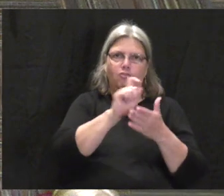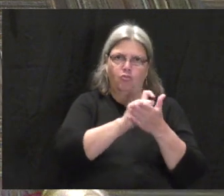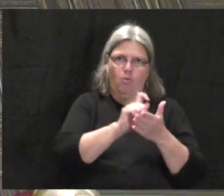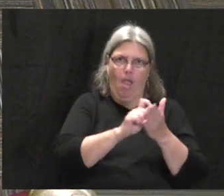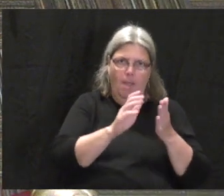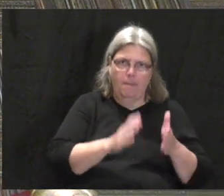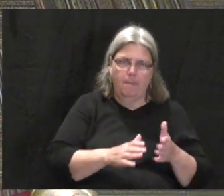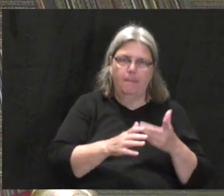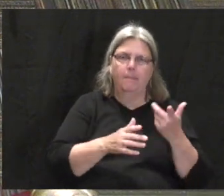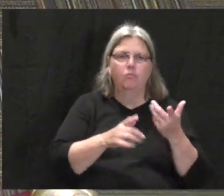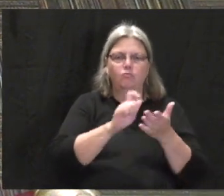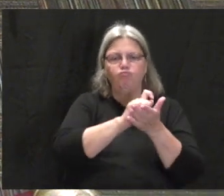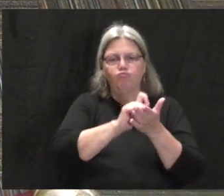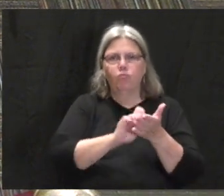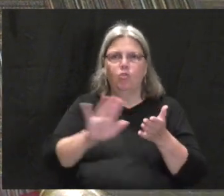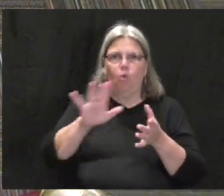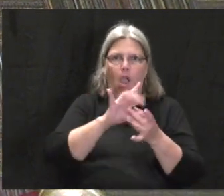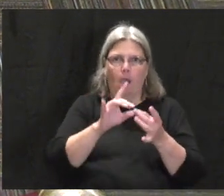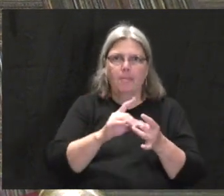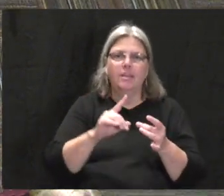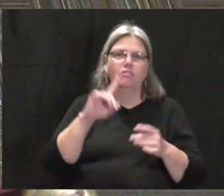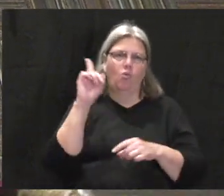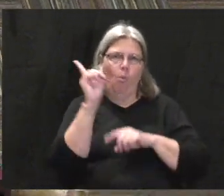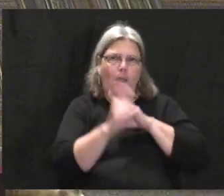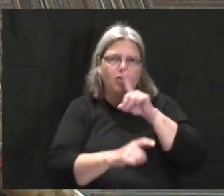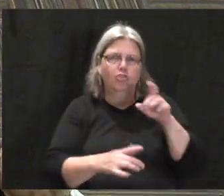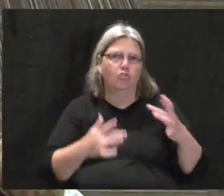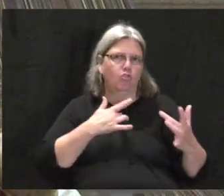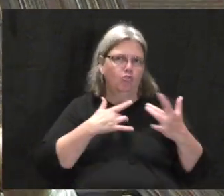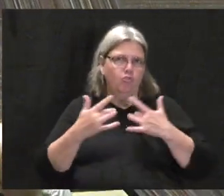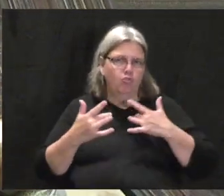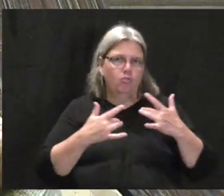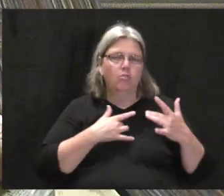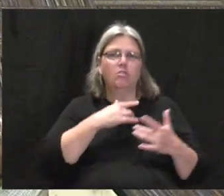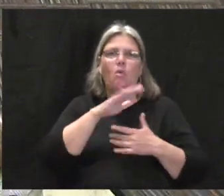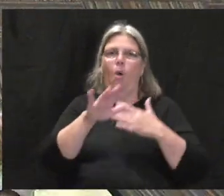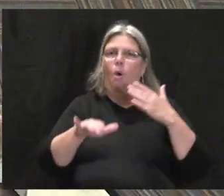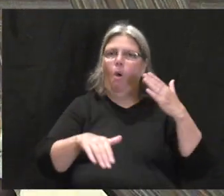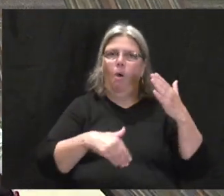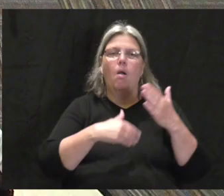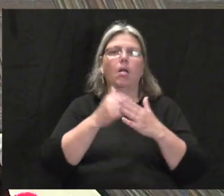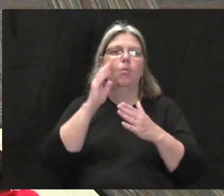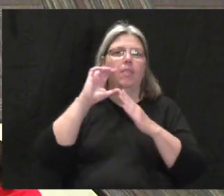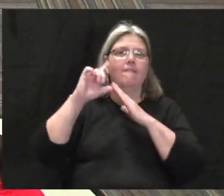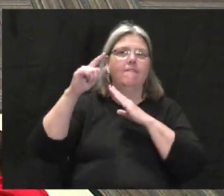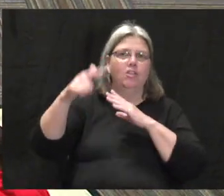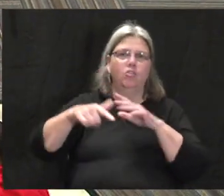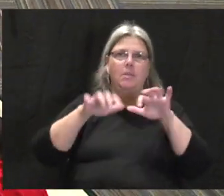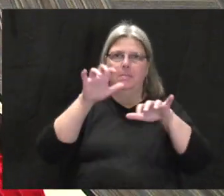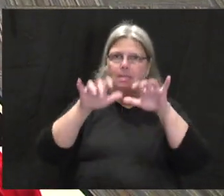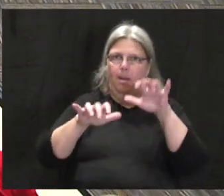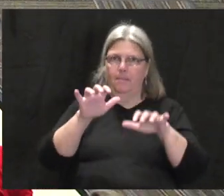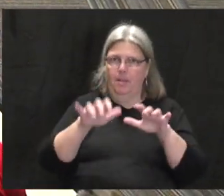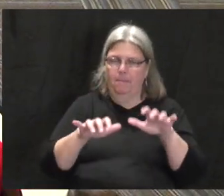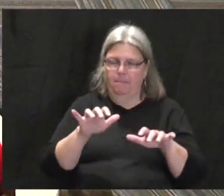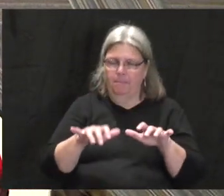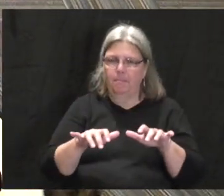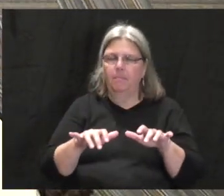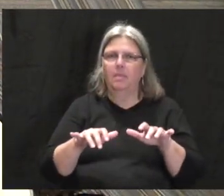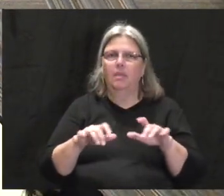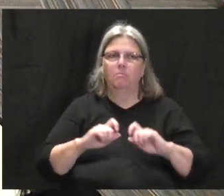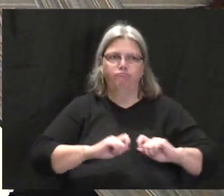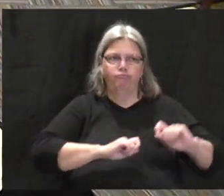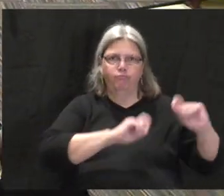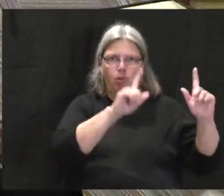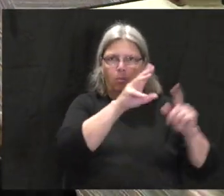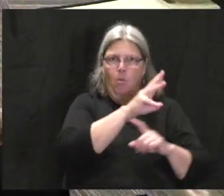the website, but just as importantly, given to the steering committee and to the committee co-chairs to help guide